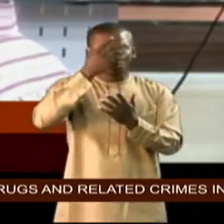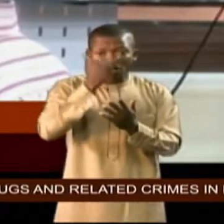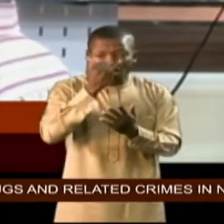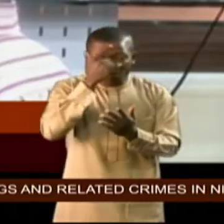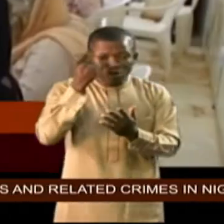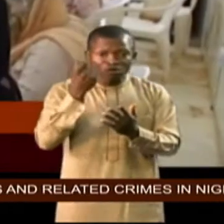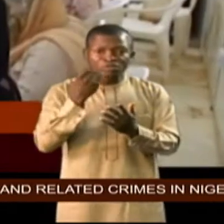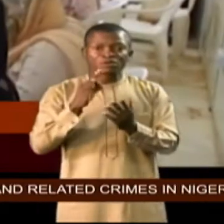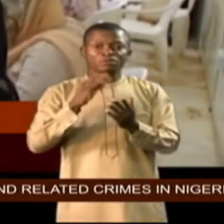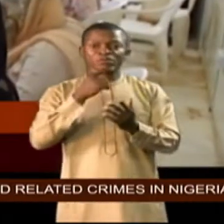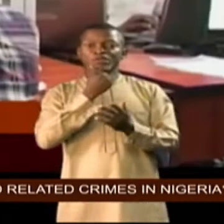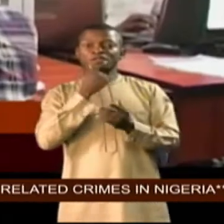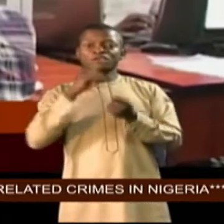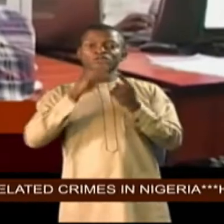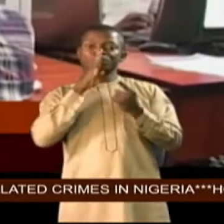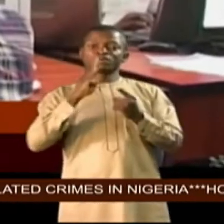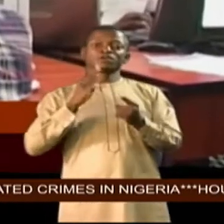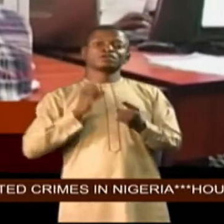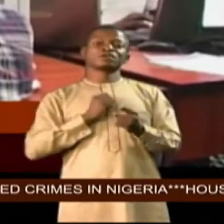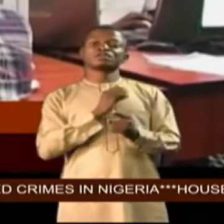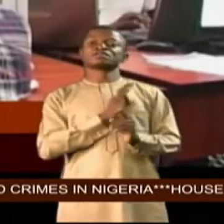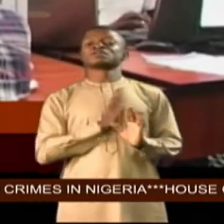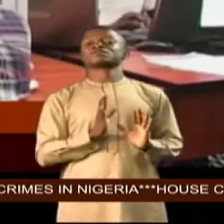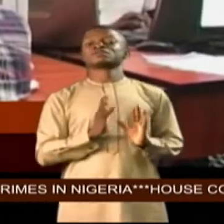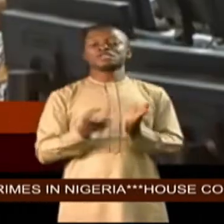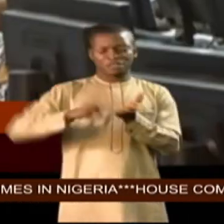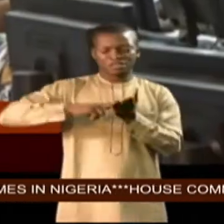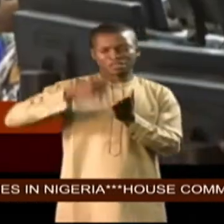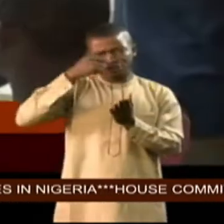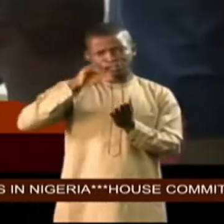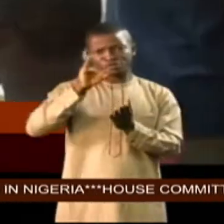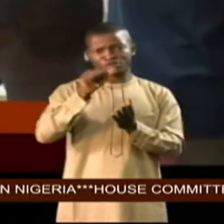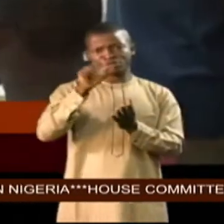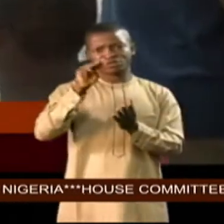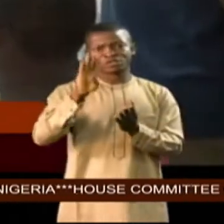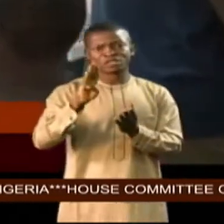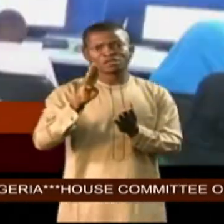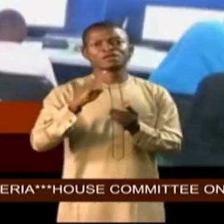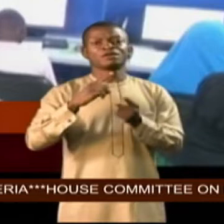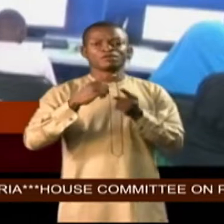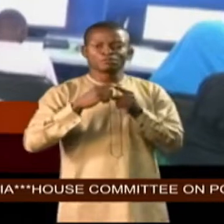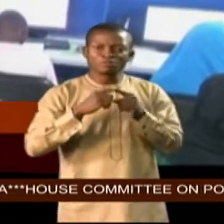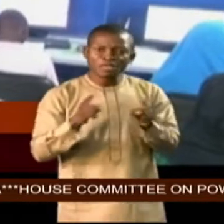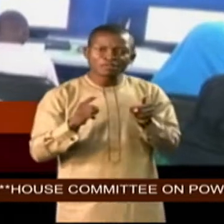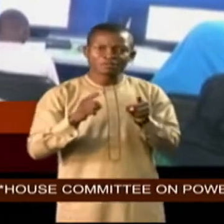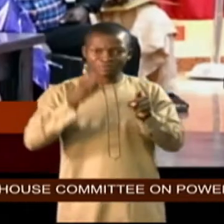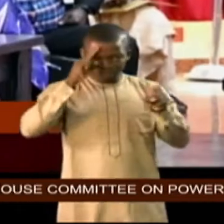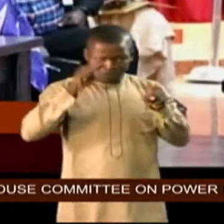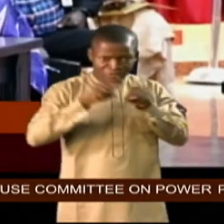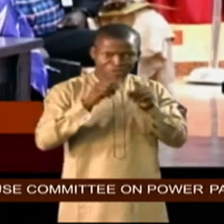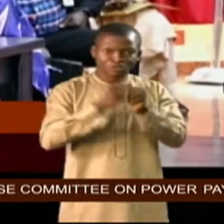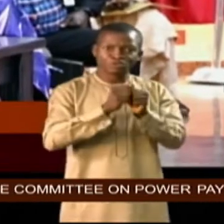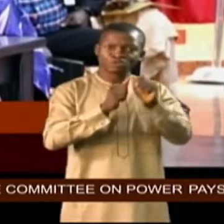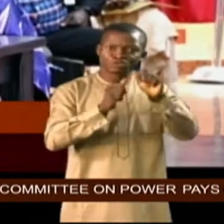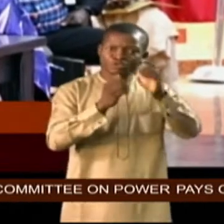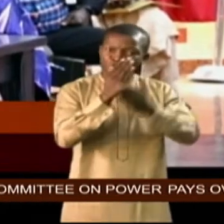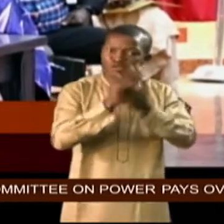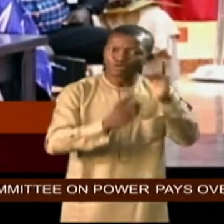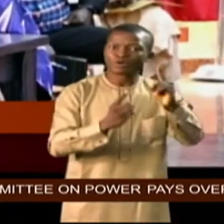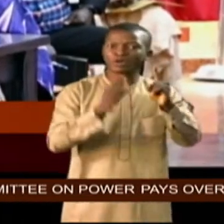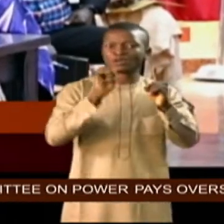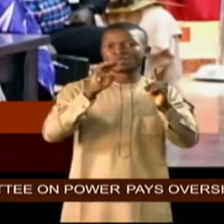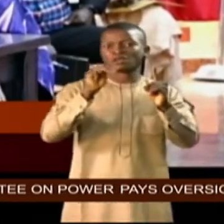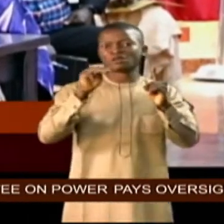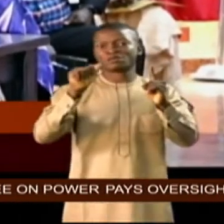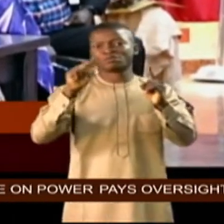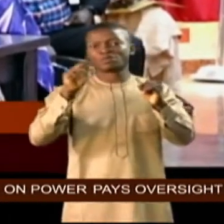impersonation. He registered for JAMB examination but connived with one Emmanuel to write it for him. He ran out of